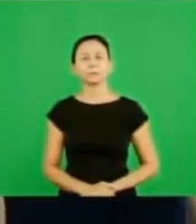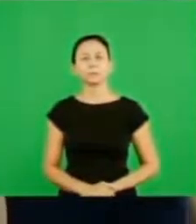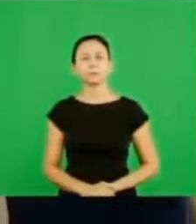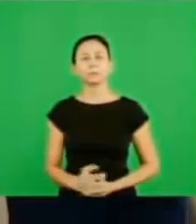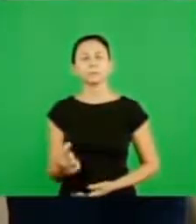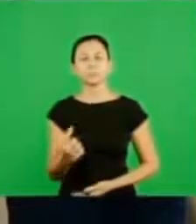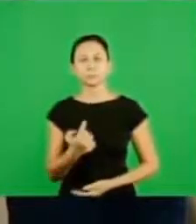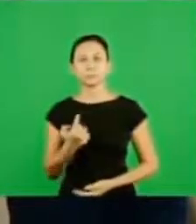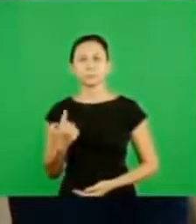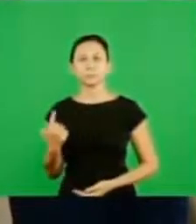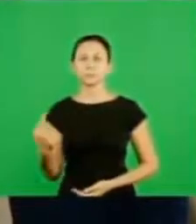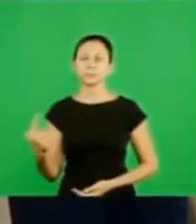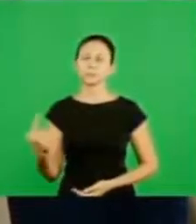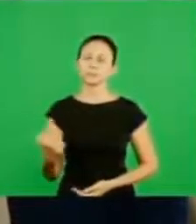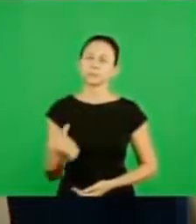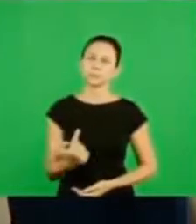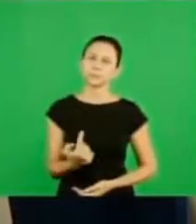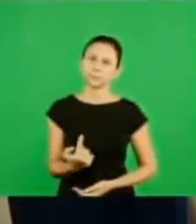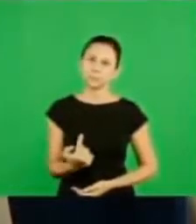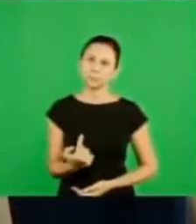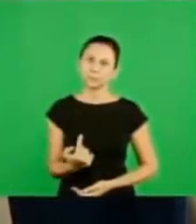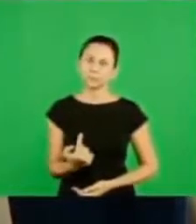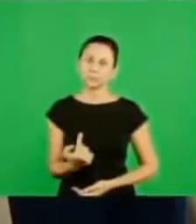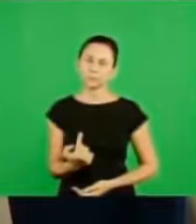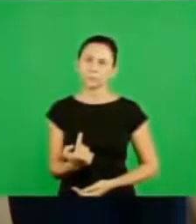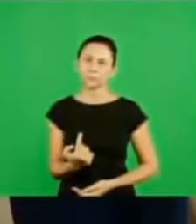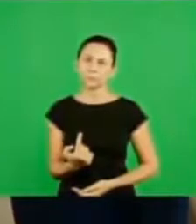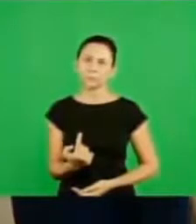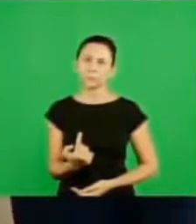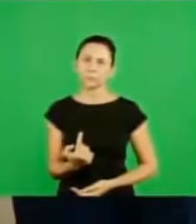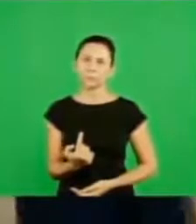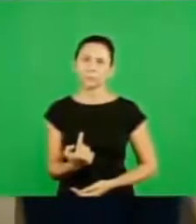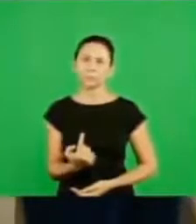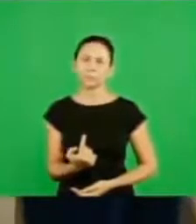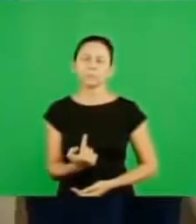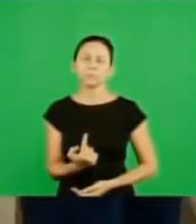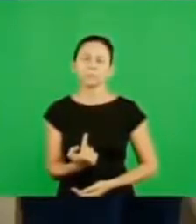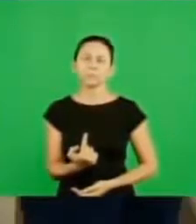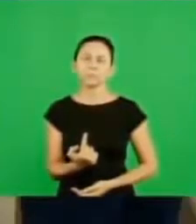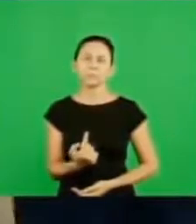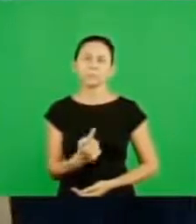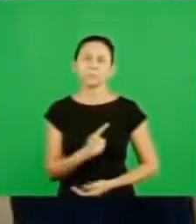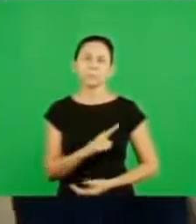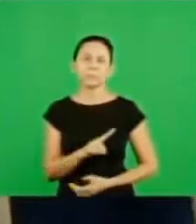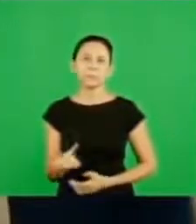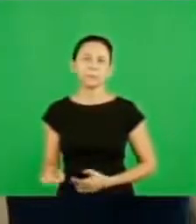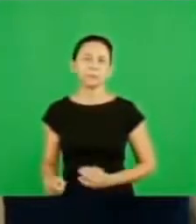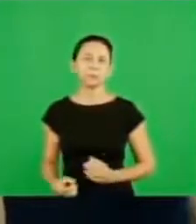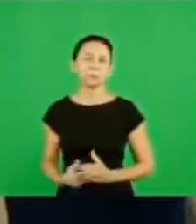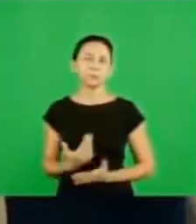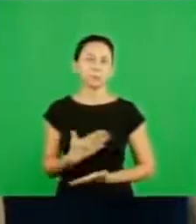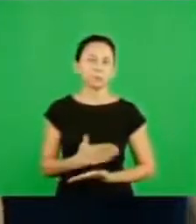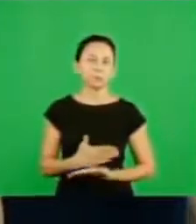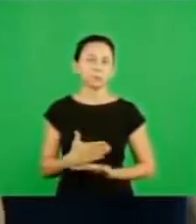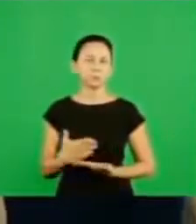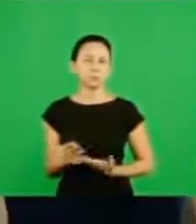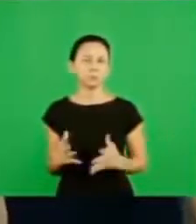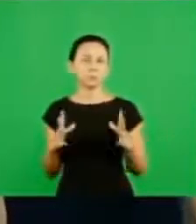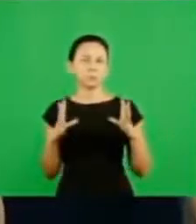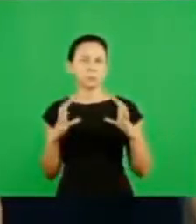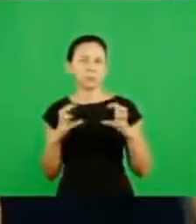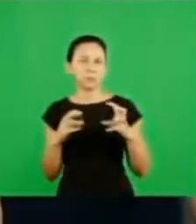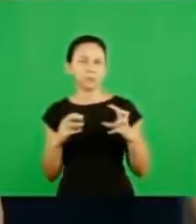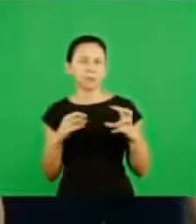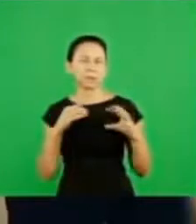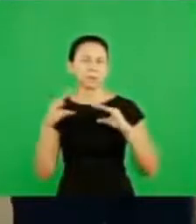say de que that nós us não emergimos we didn't